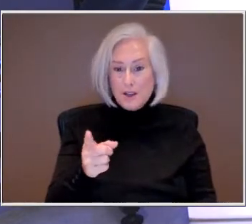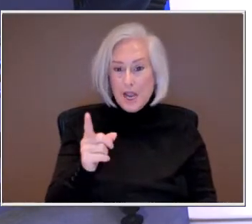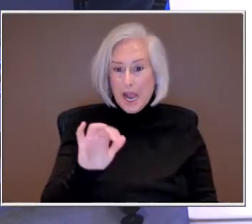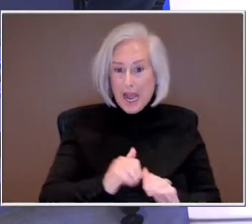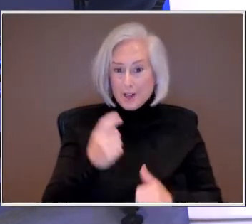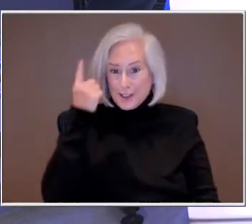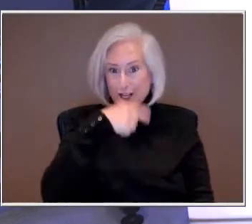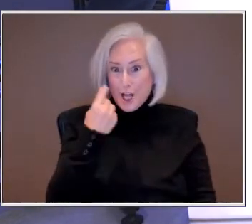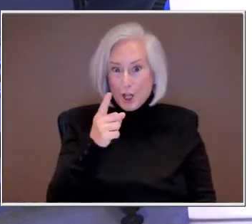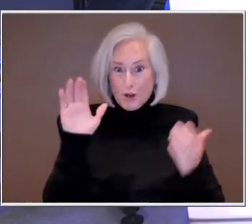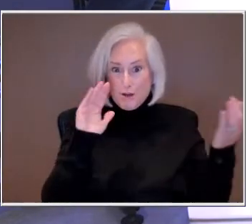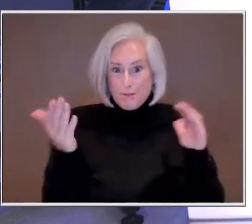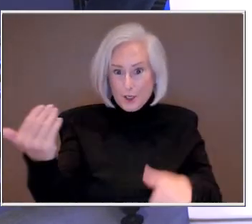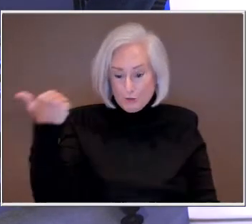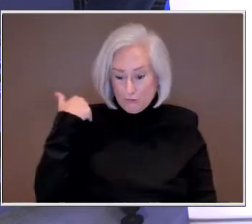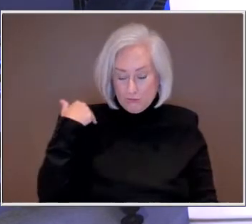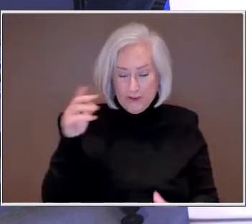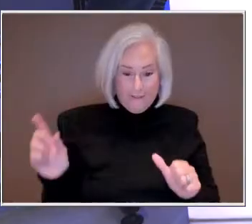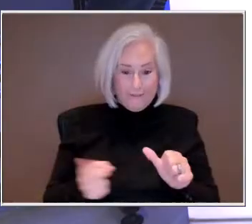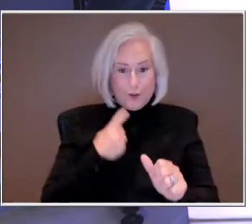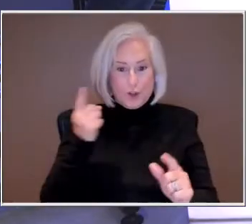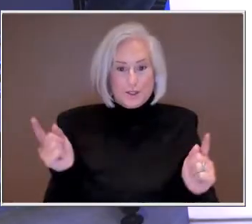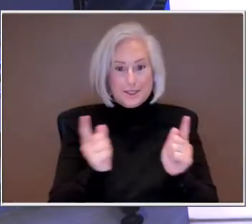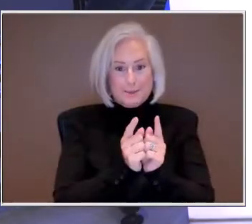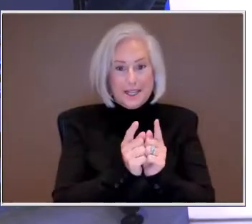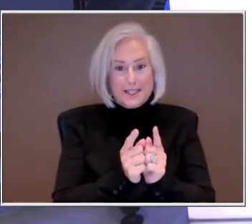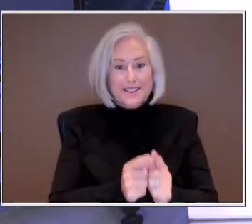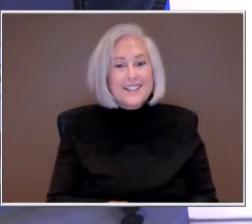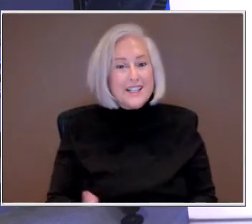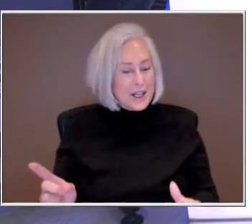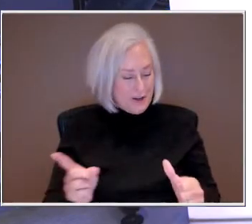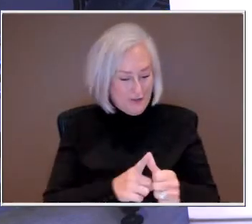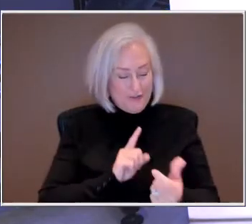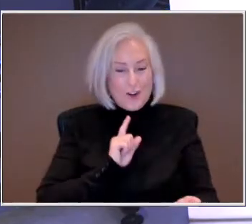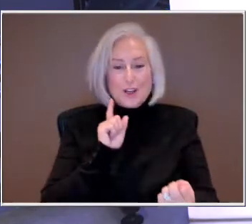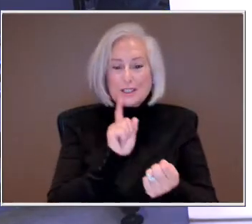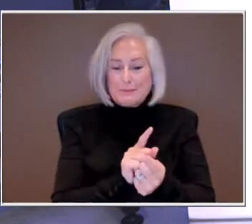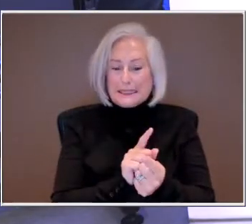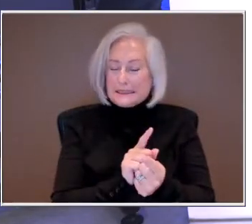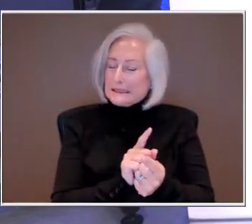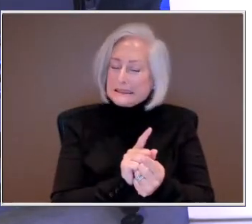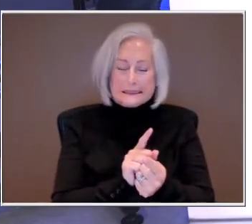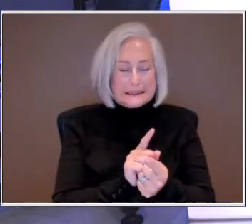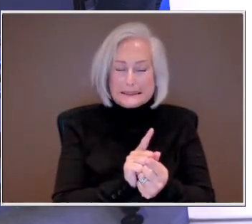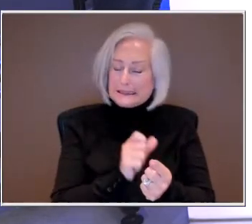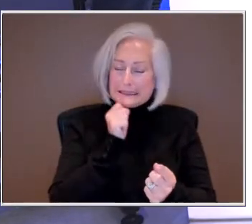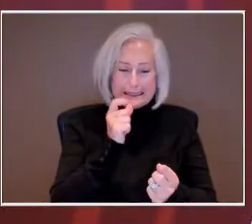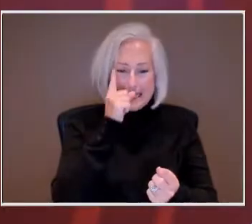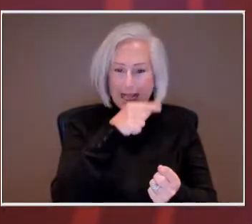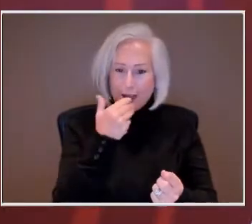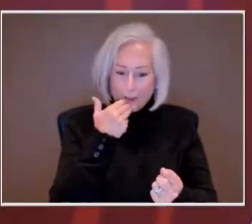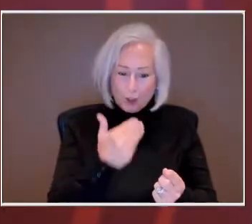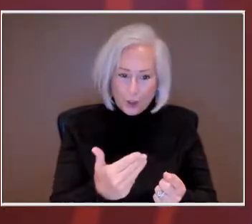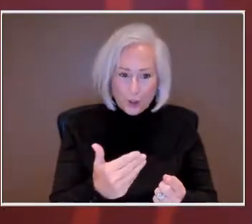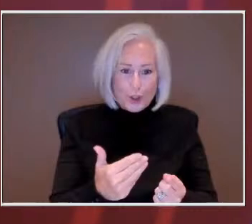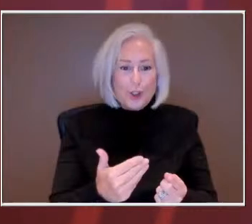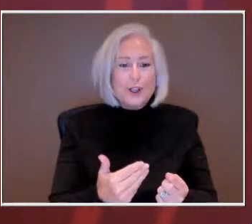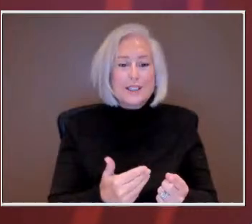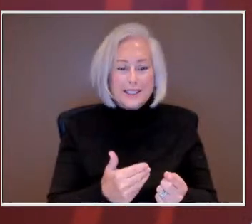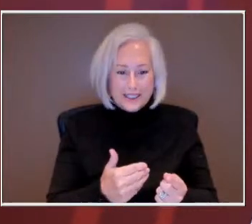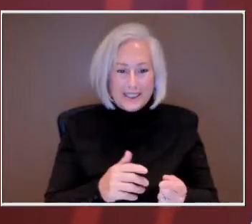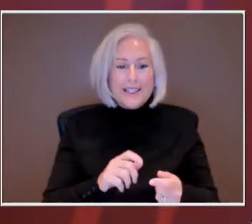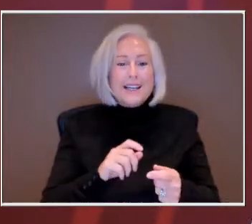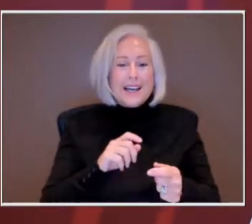Zorn? He didn't look great when he first showed up, and it was a piece by piece working you back to where you are